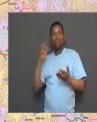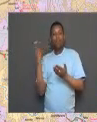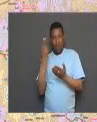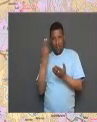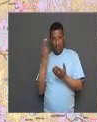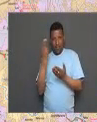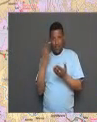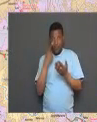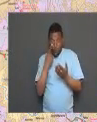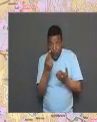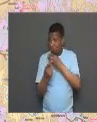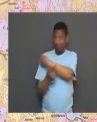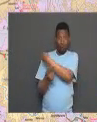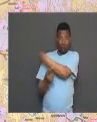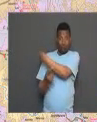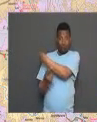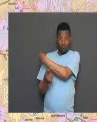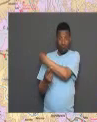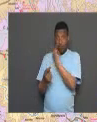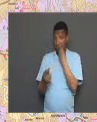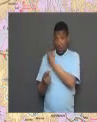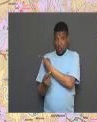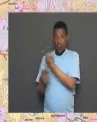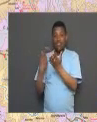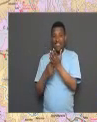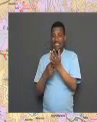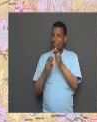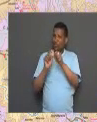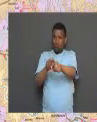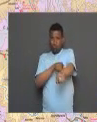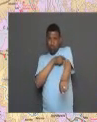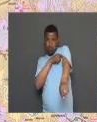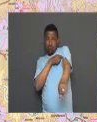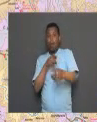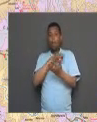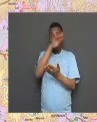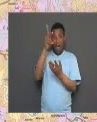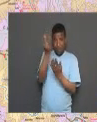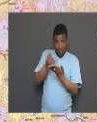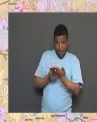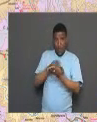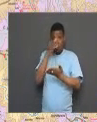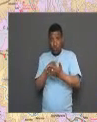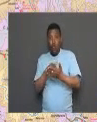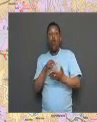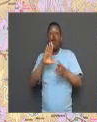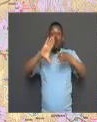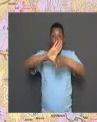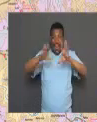As you can see on the screen, the distance on the map between